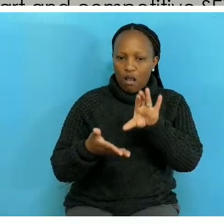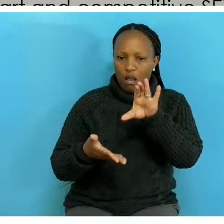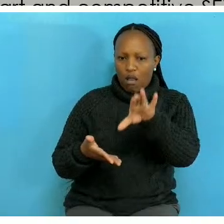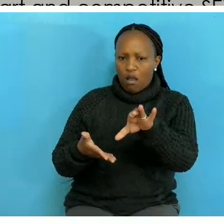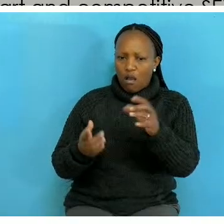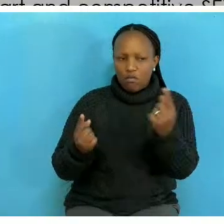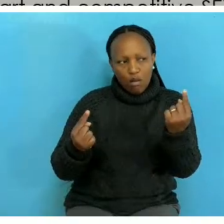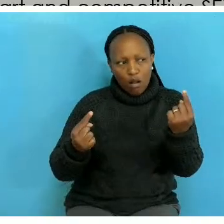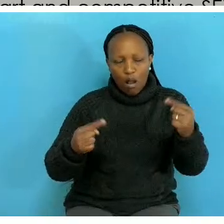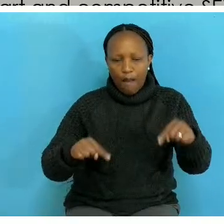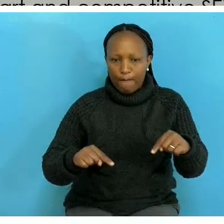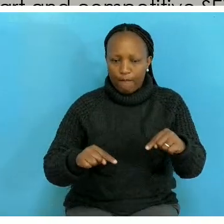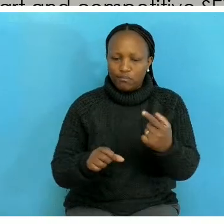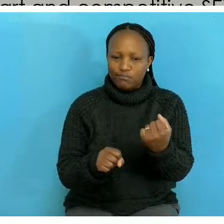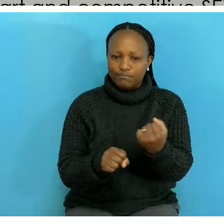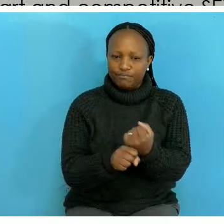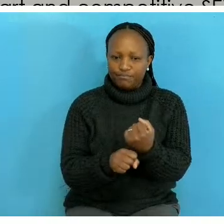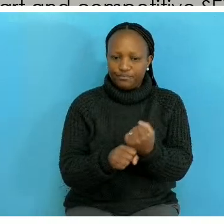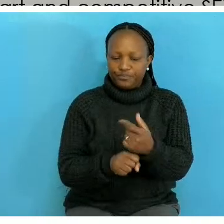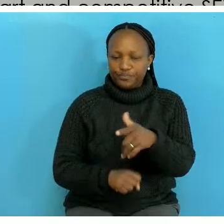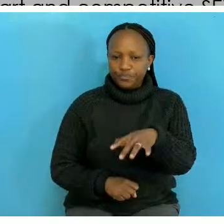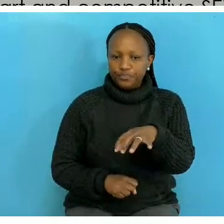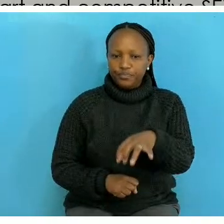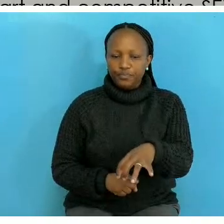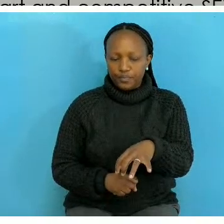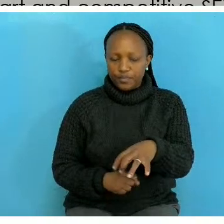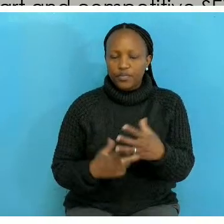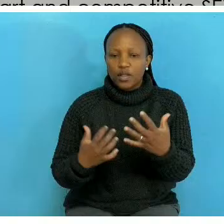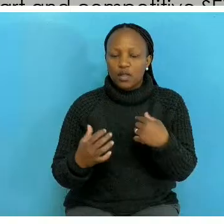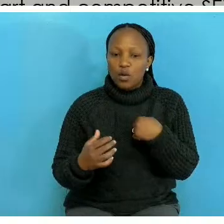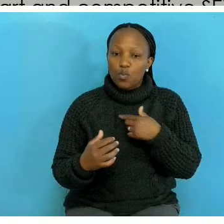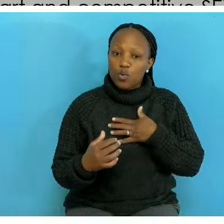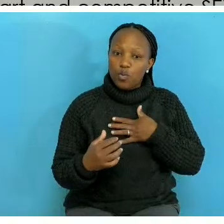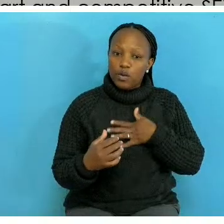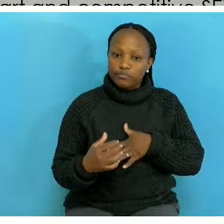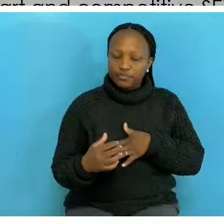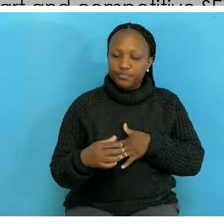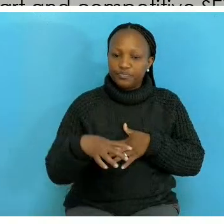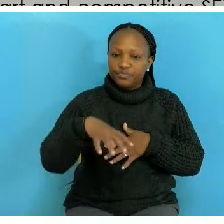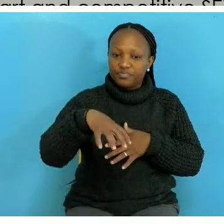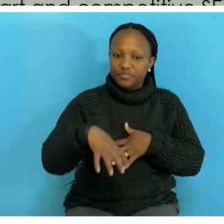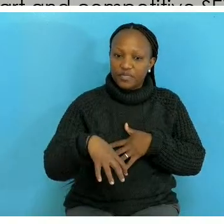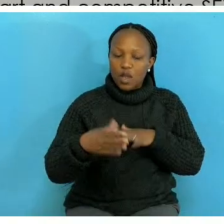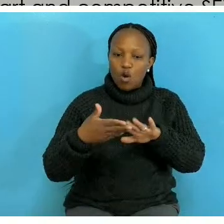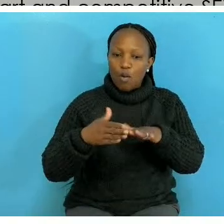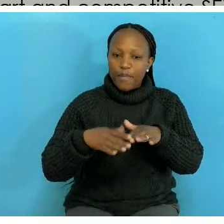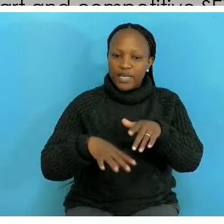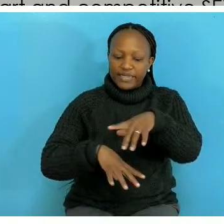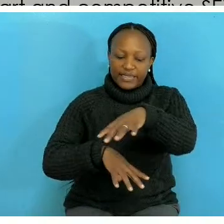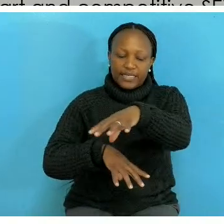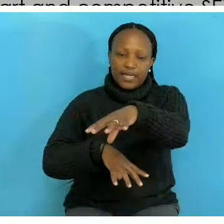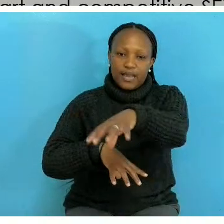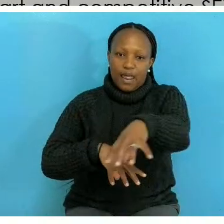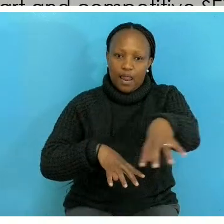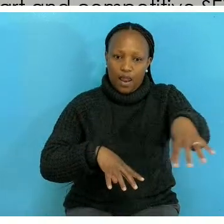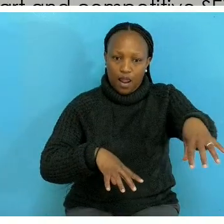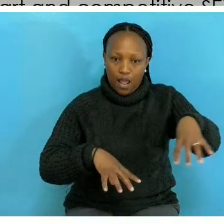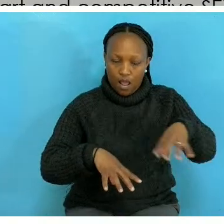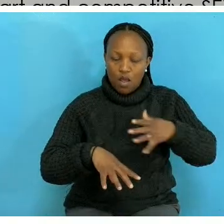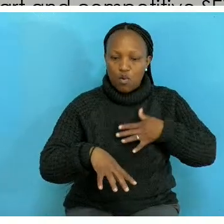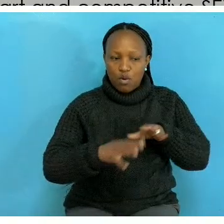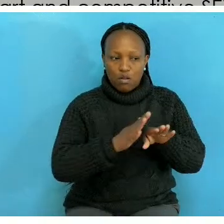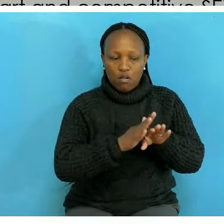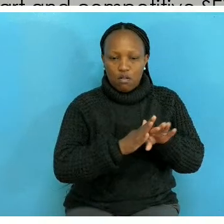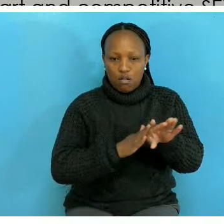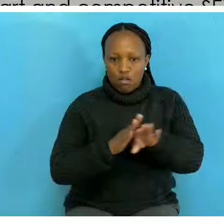we are doing that, we also need to uplift the surrounding community of the city of Tshwane. So for phase one,